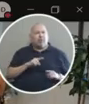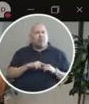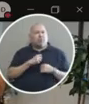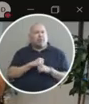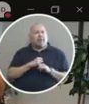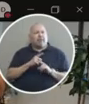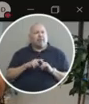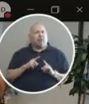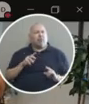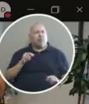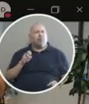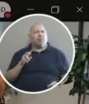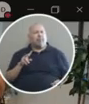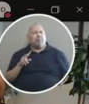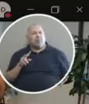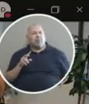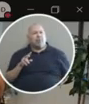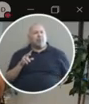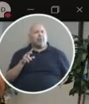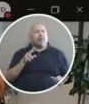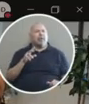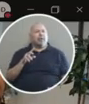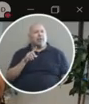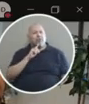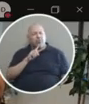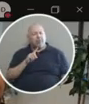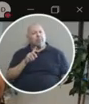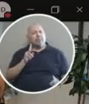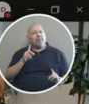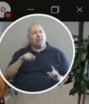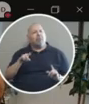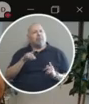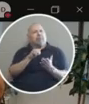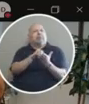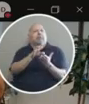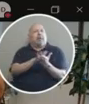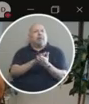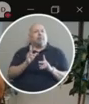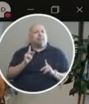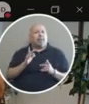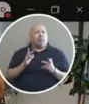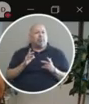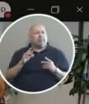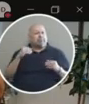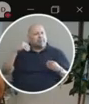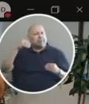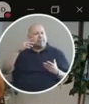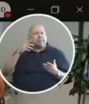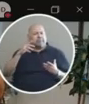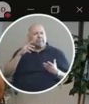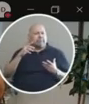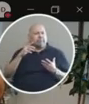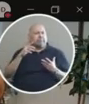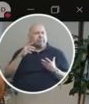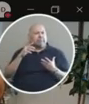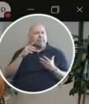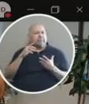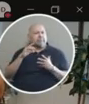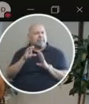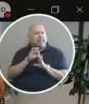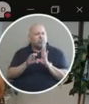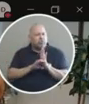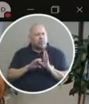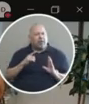make it for a November election. It is the people's document, it is the people's constitution, and we need to make sure that we